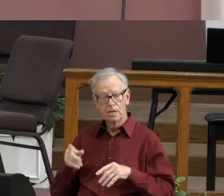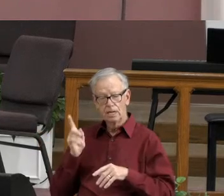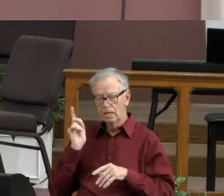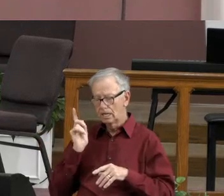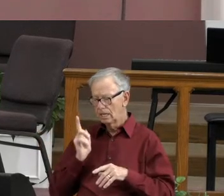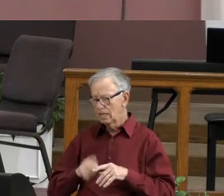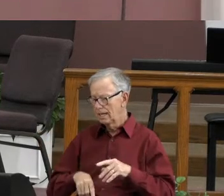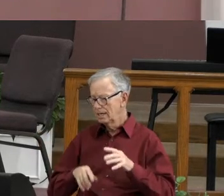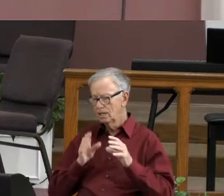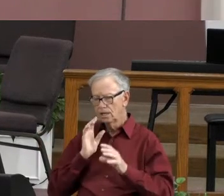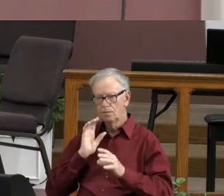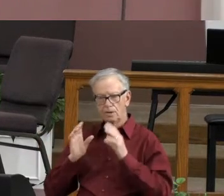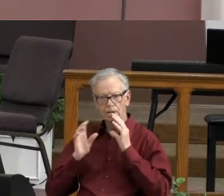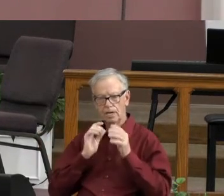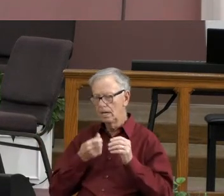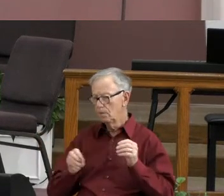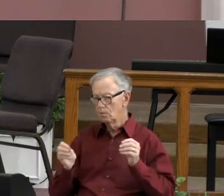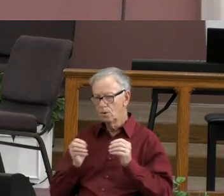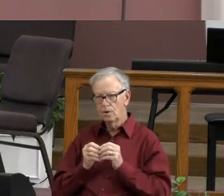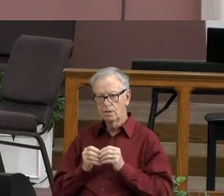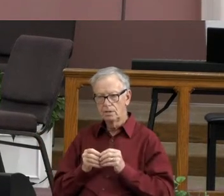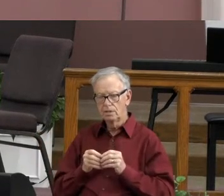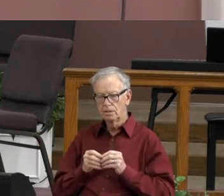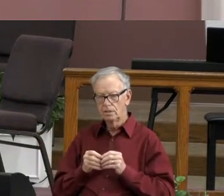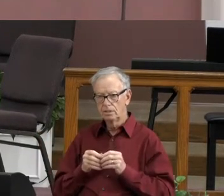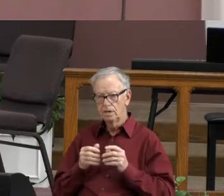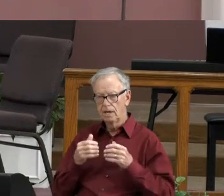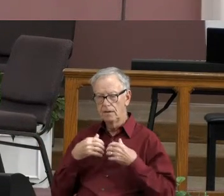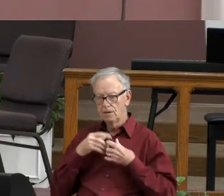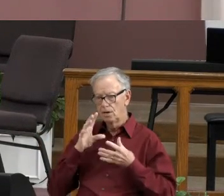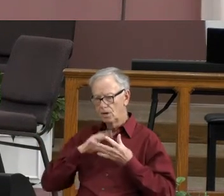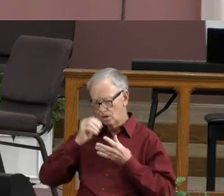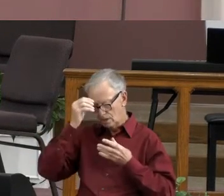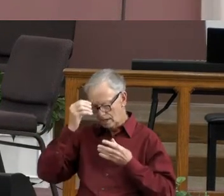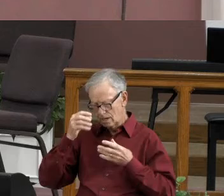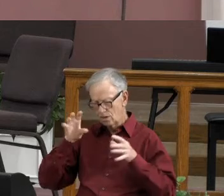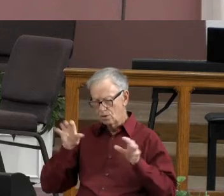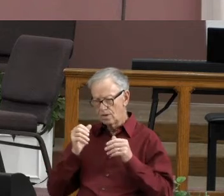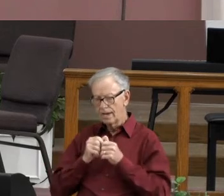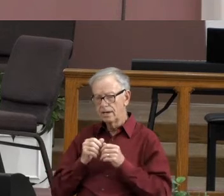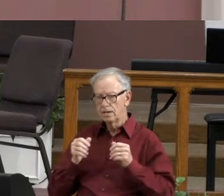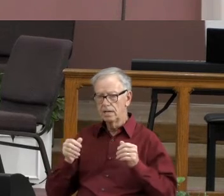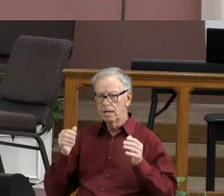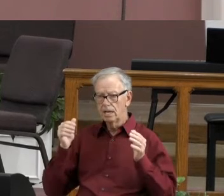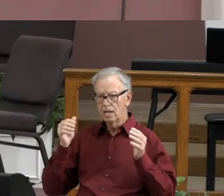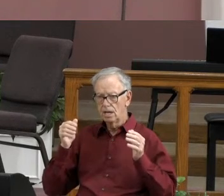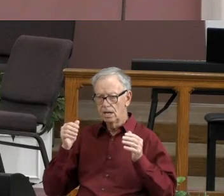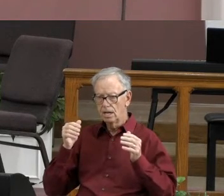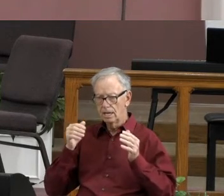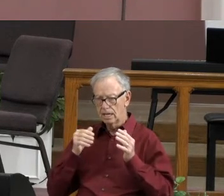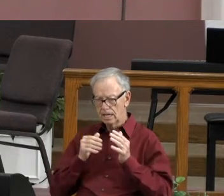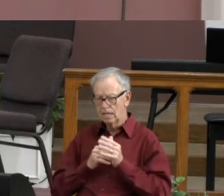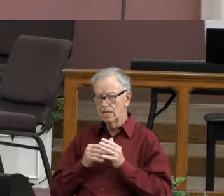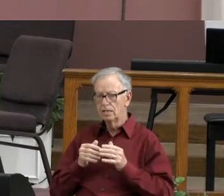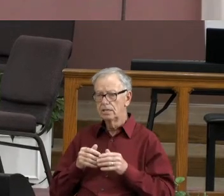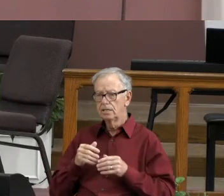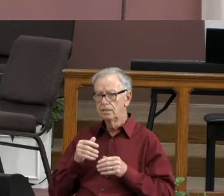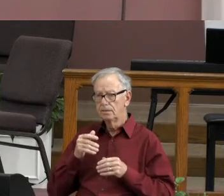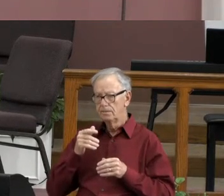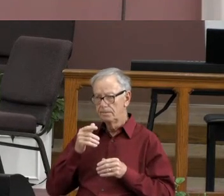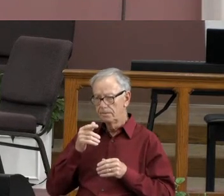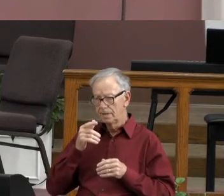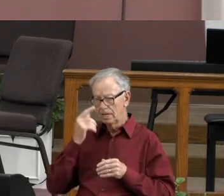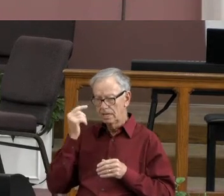cannot communicate. They have to learn how to do that all over again because their languages